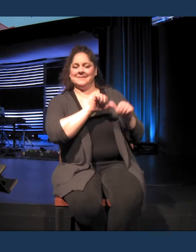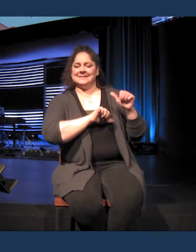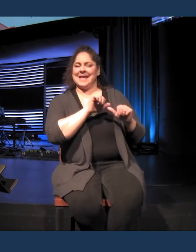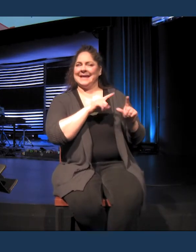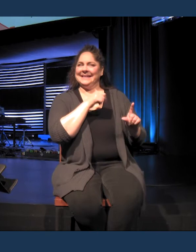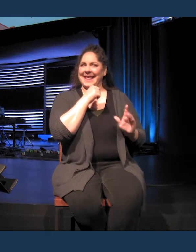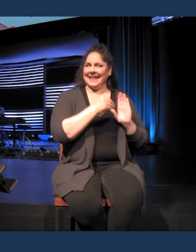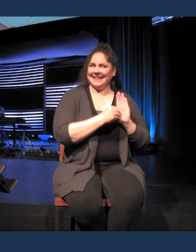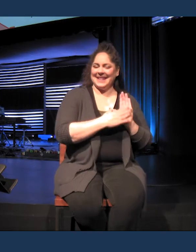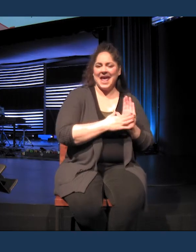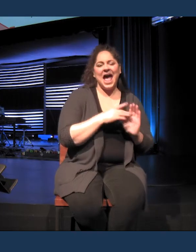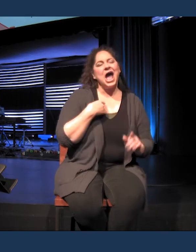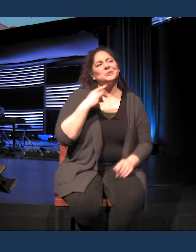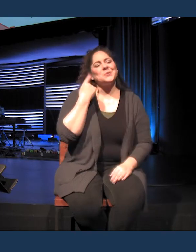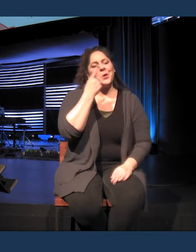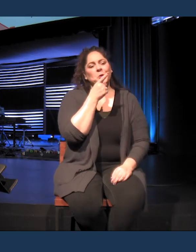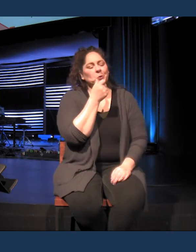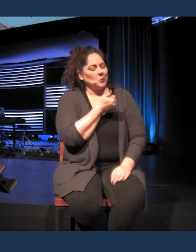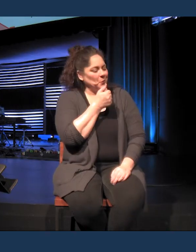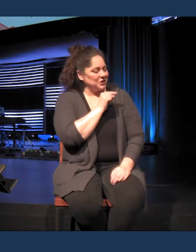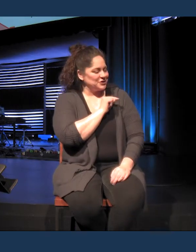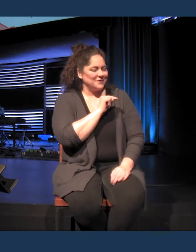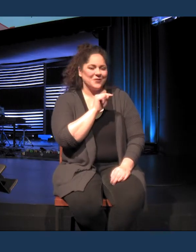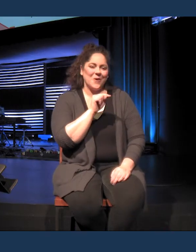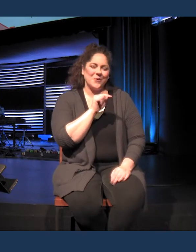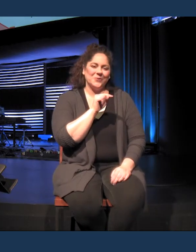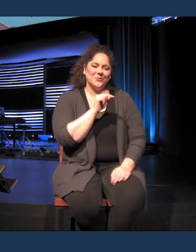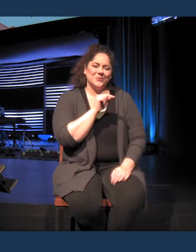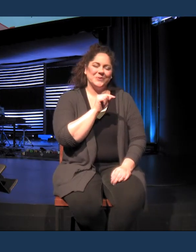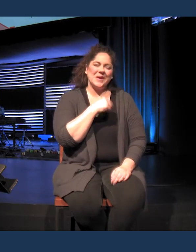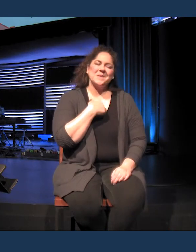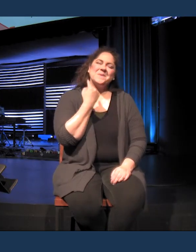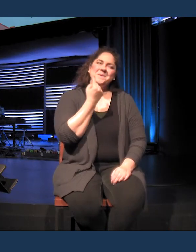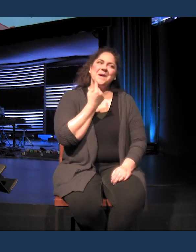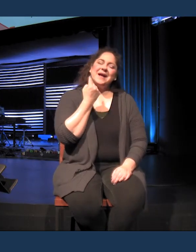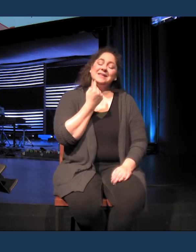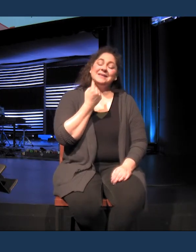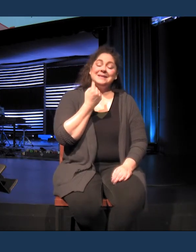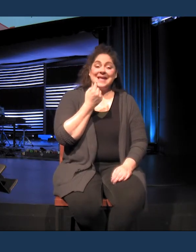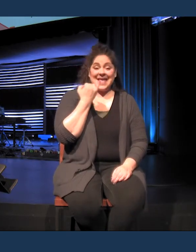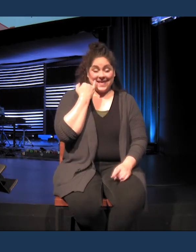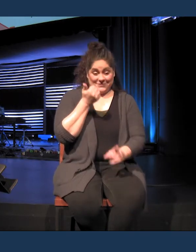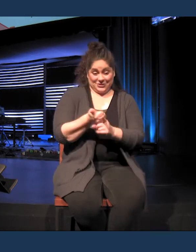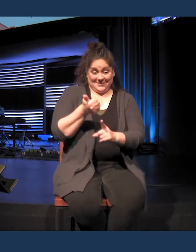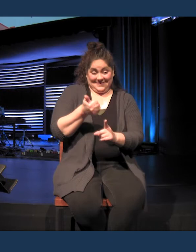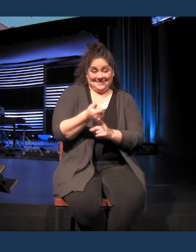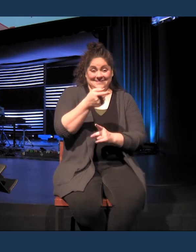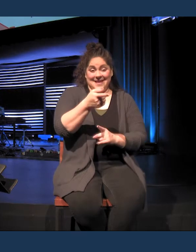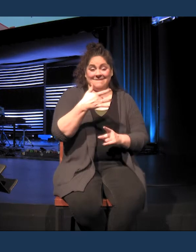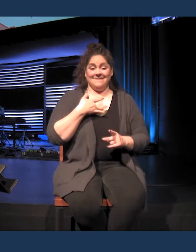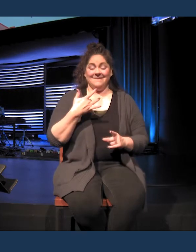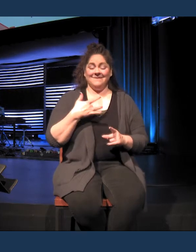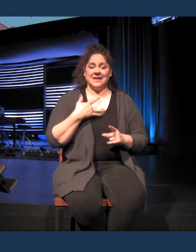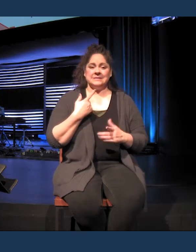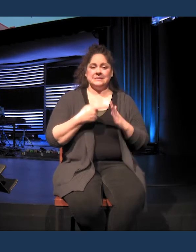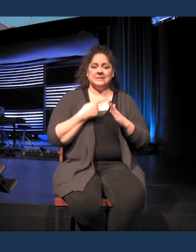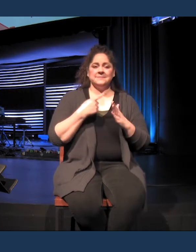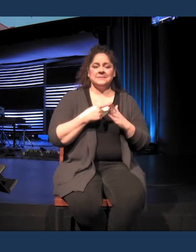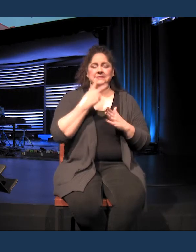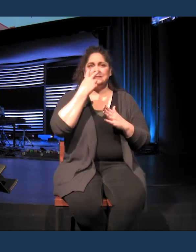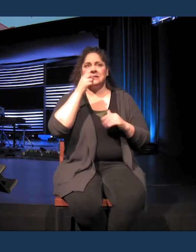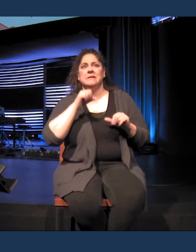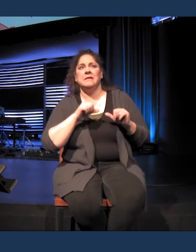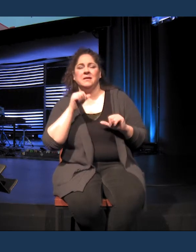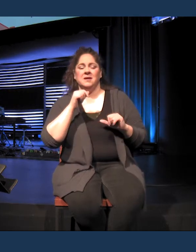I wonder who it was, though. See, if you've ever doubted, wrestled with doubt, you're in good